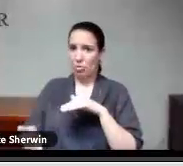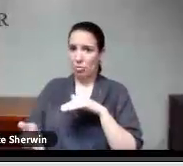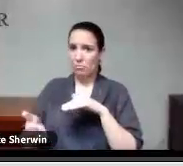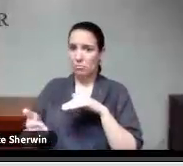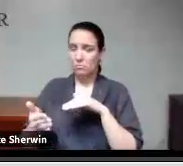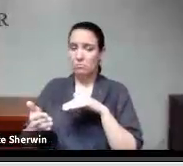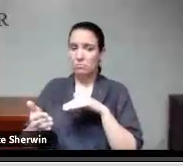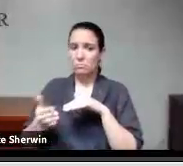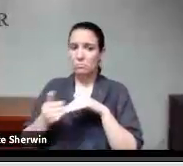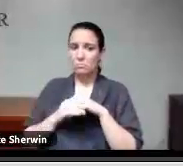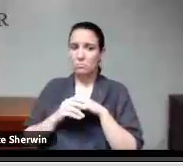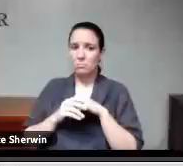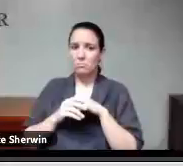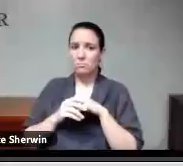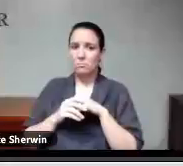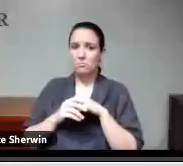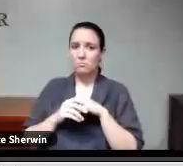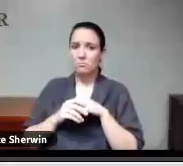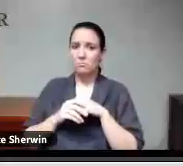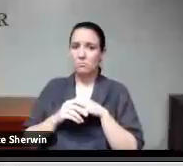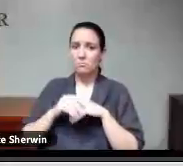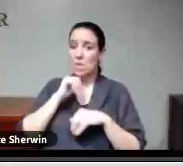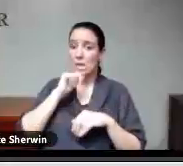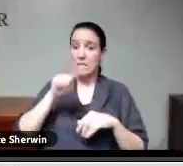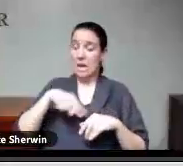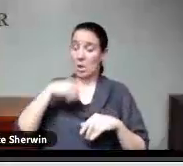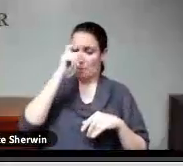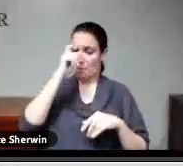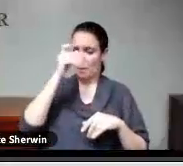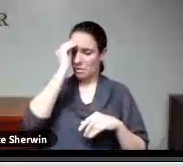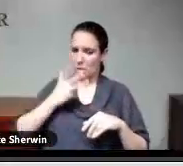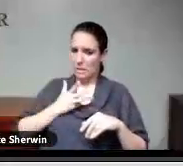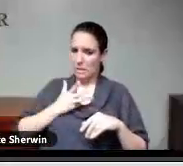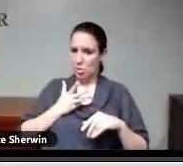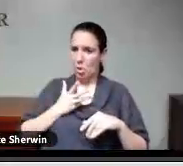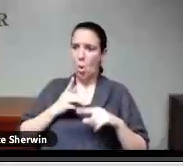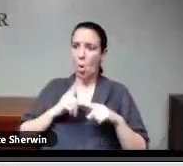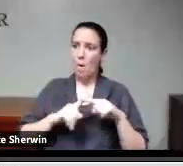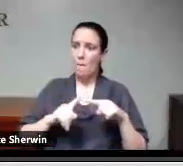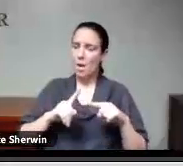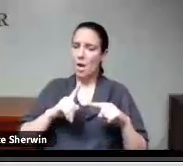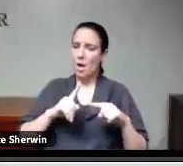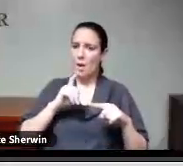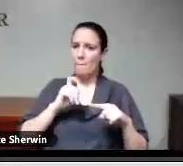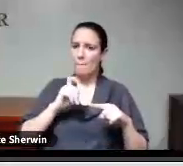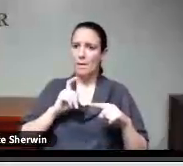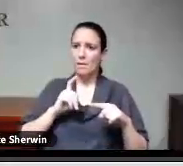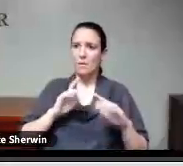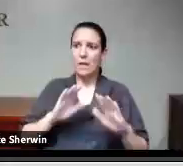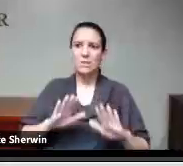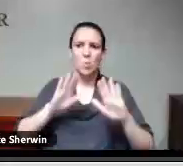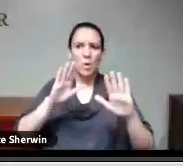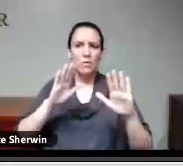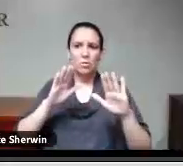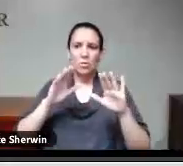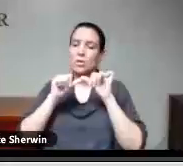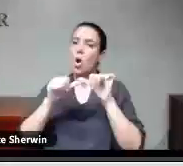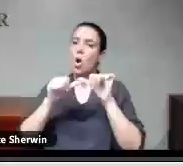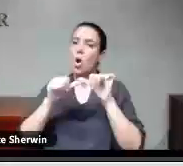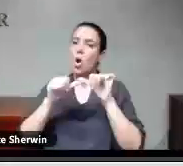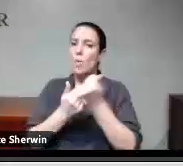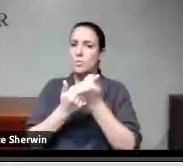practical. Not just because it will inform you, but it will also be a really wonderful way to get ongoing support to the extent that you